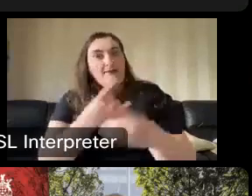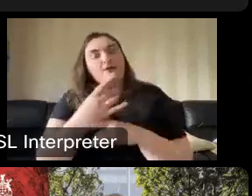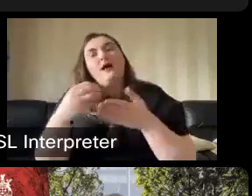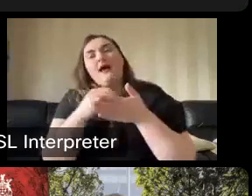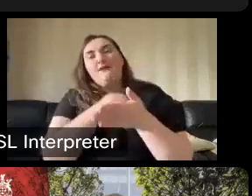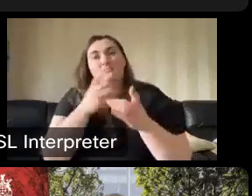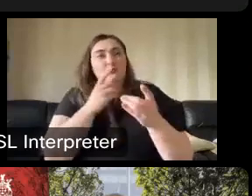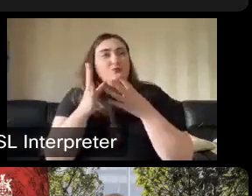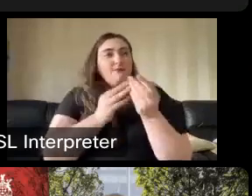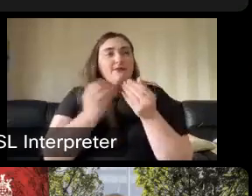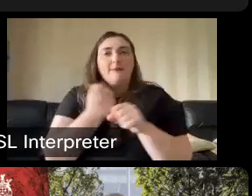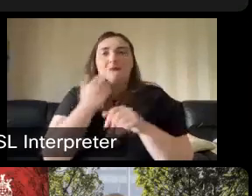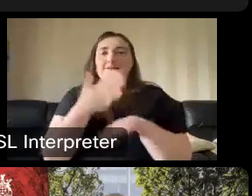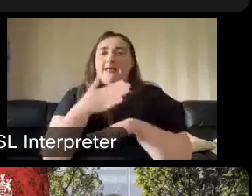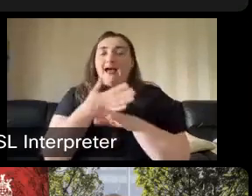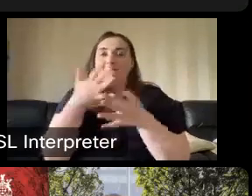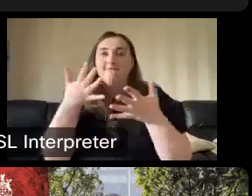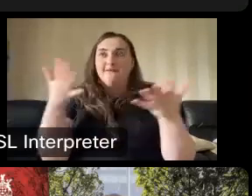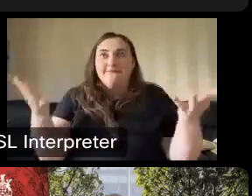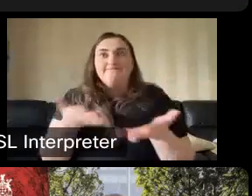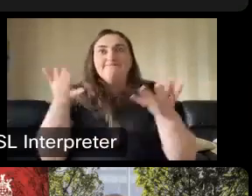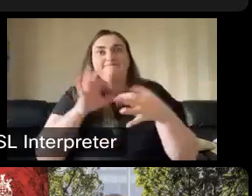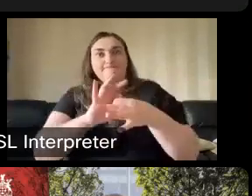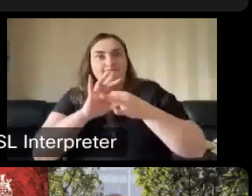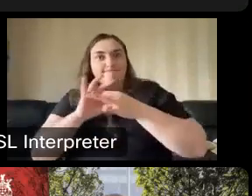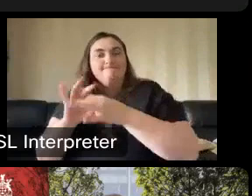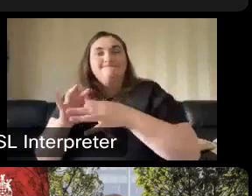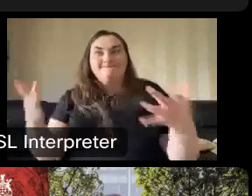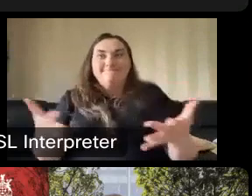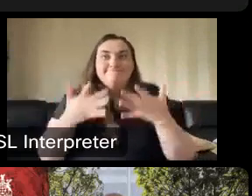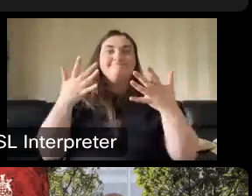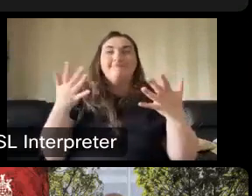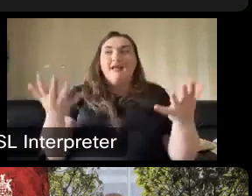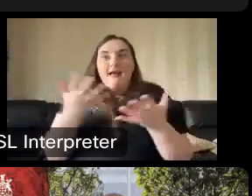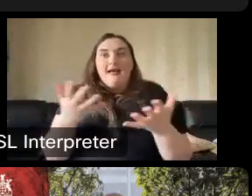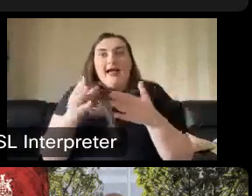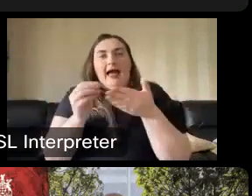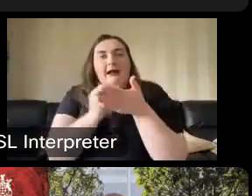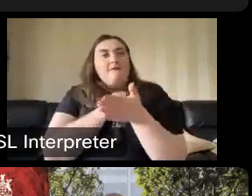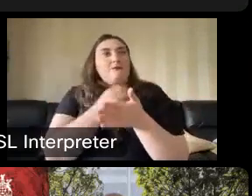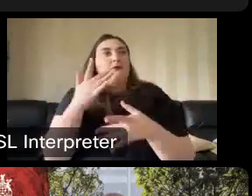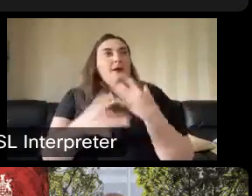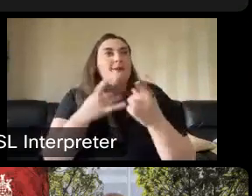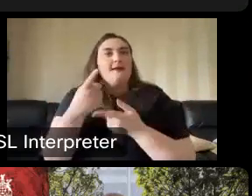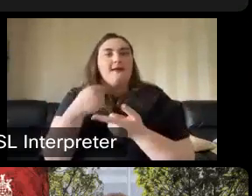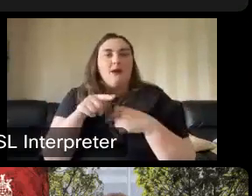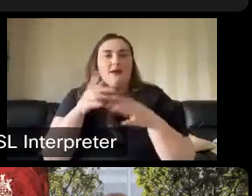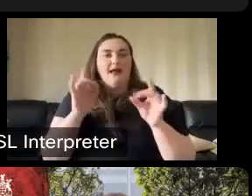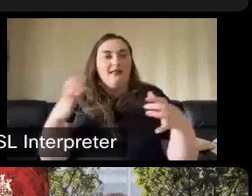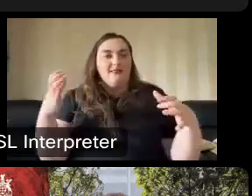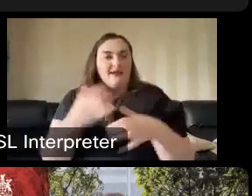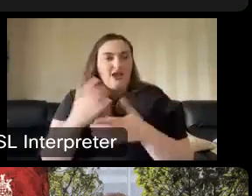staff morale. We've got to make it, we've got to make our healthcare